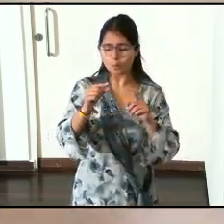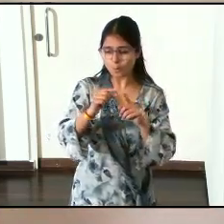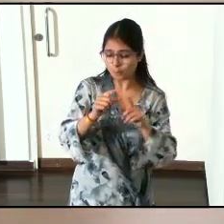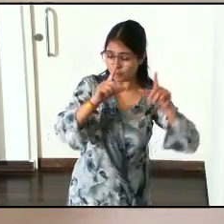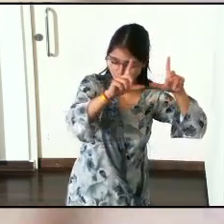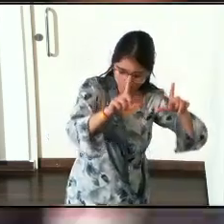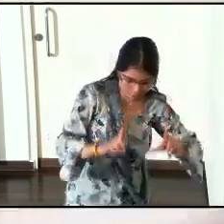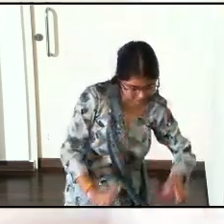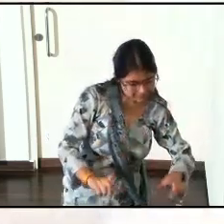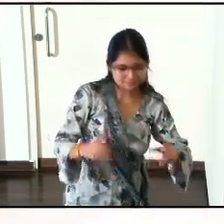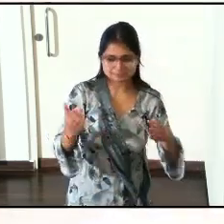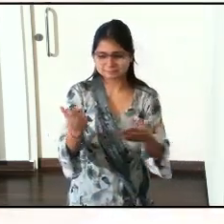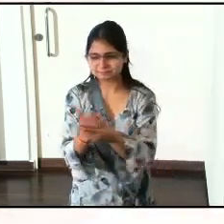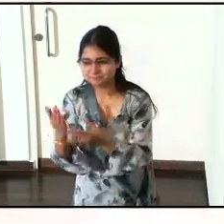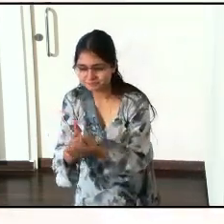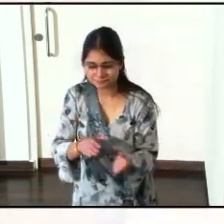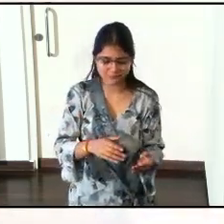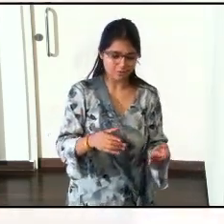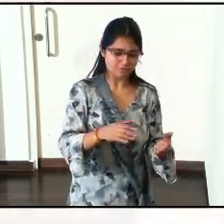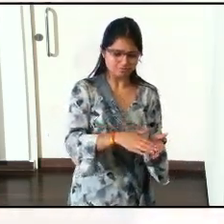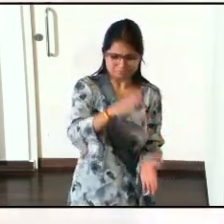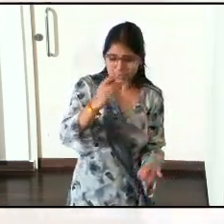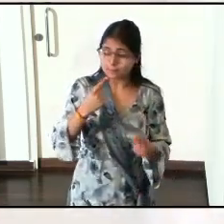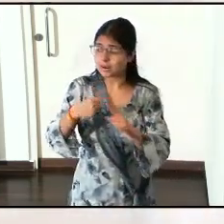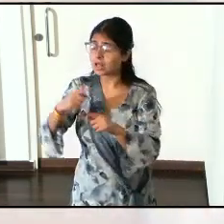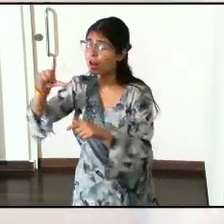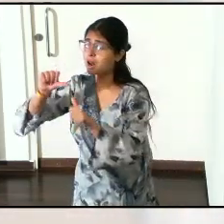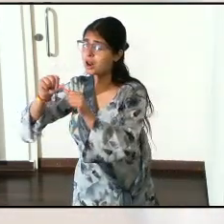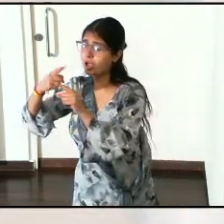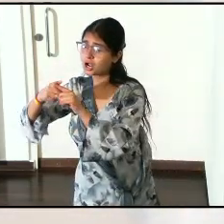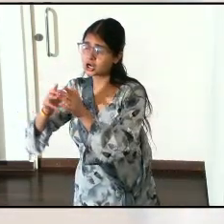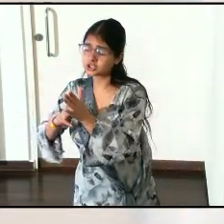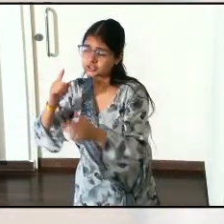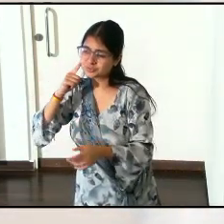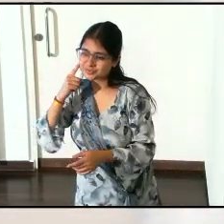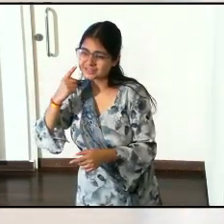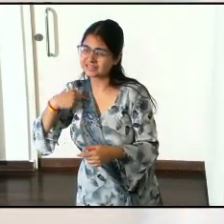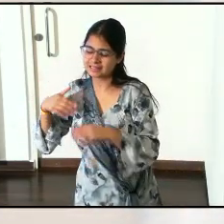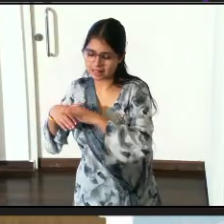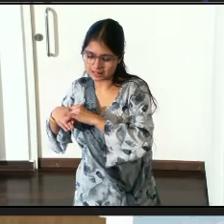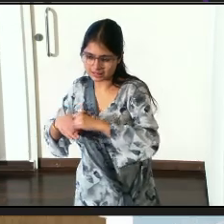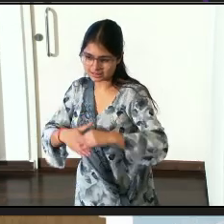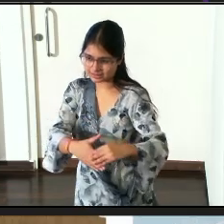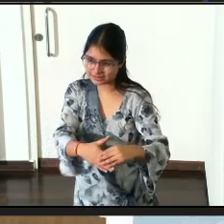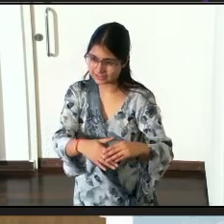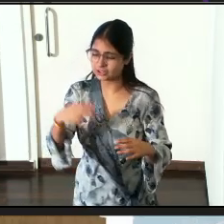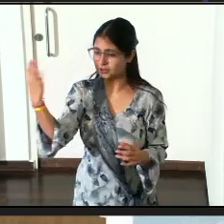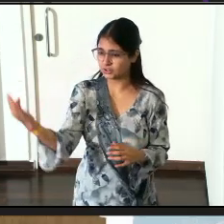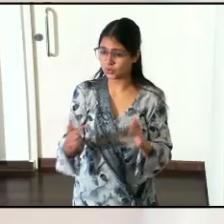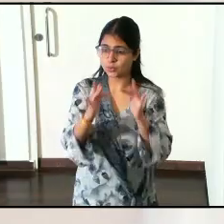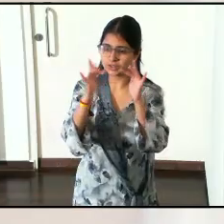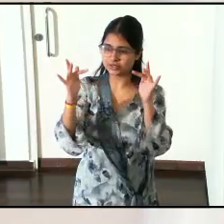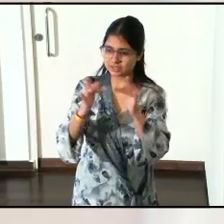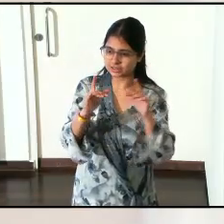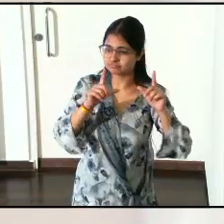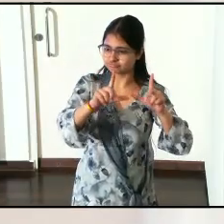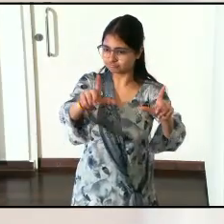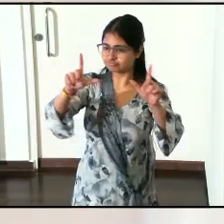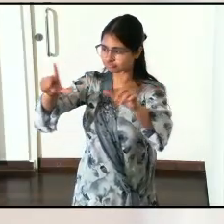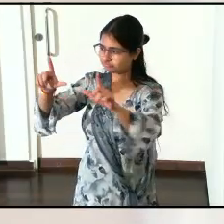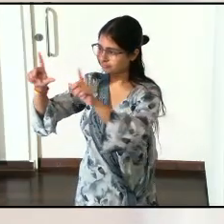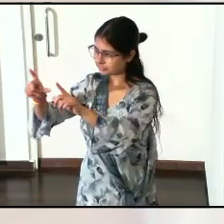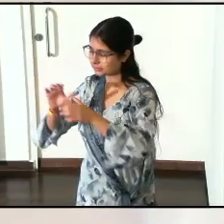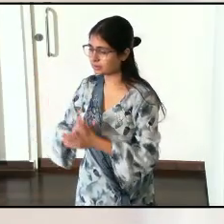I'd also like to thank Lakshmi and Ashisha for their walkthrough of the new digital exhibition, Half the Sky